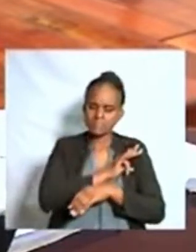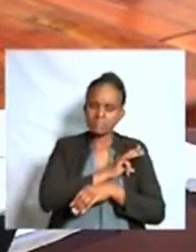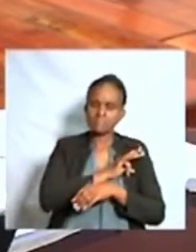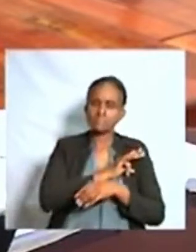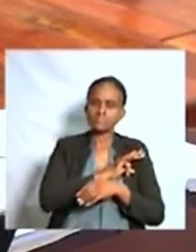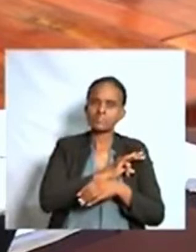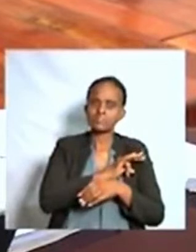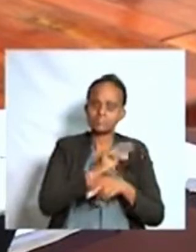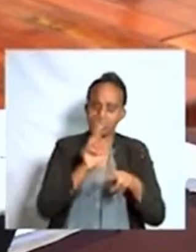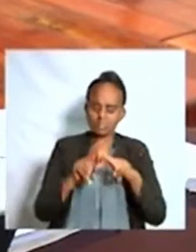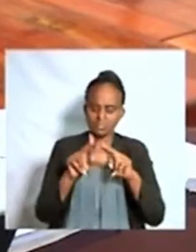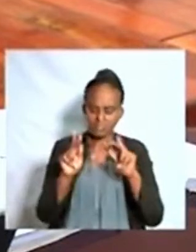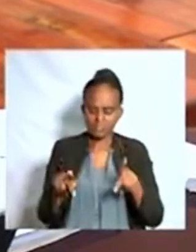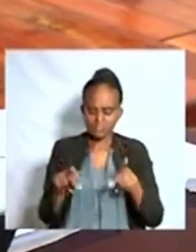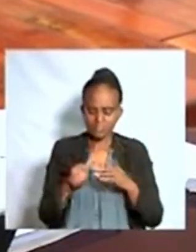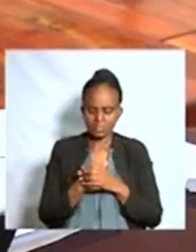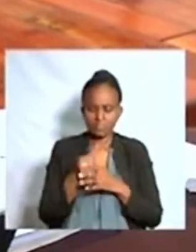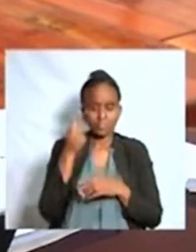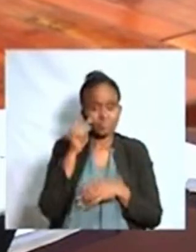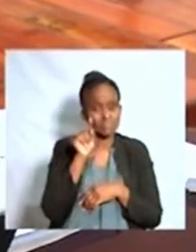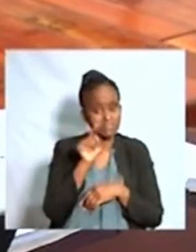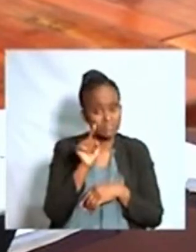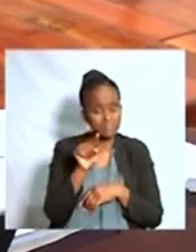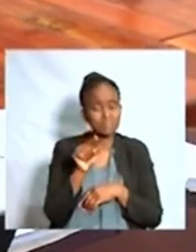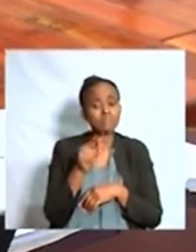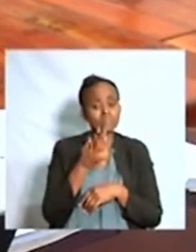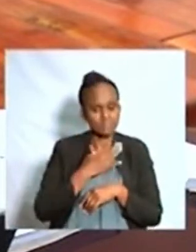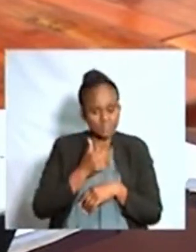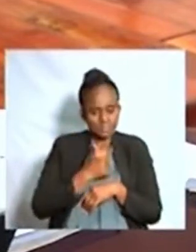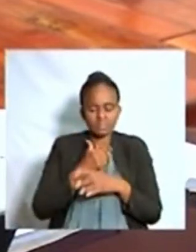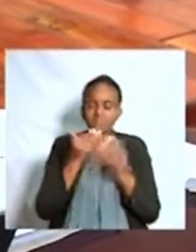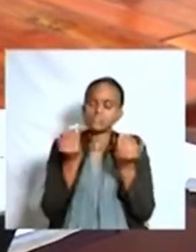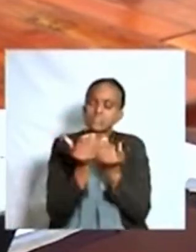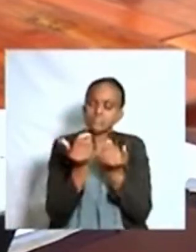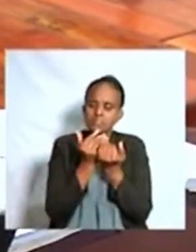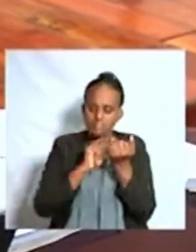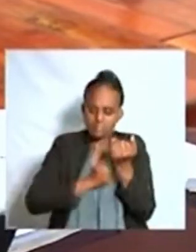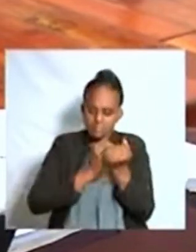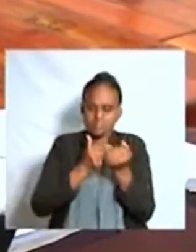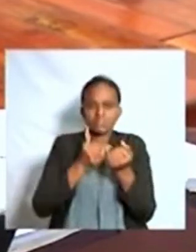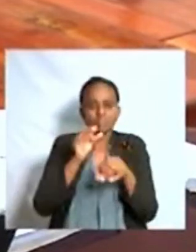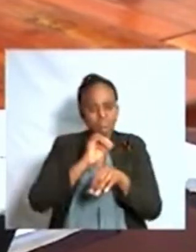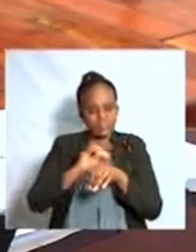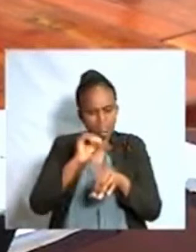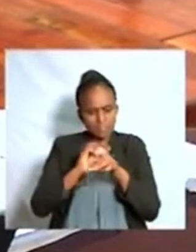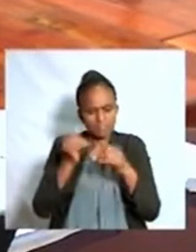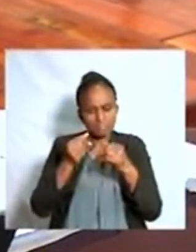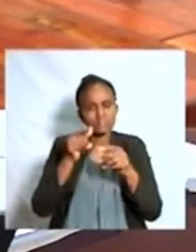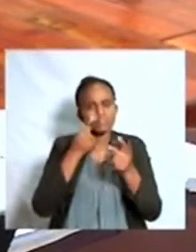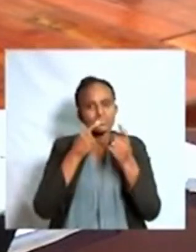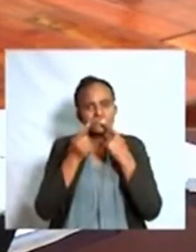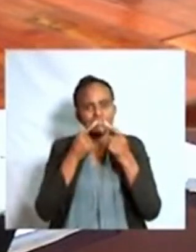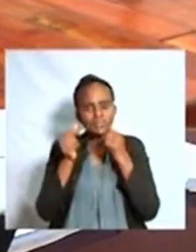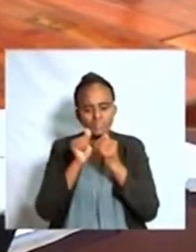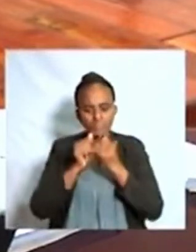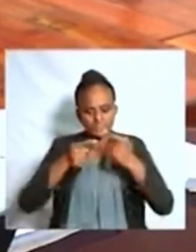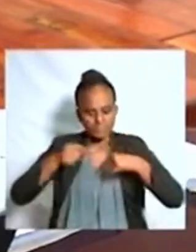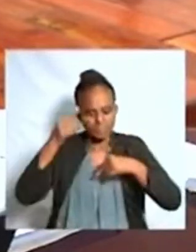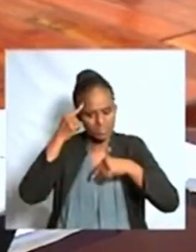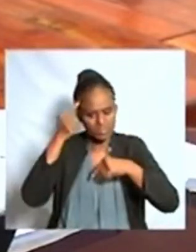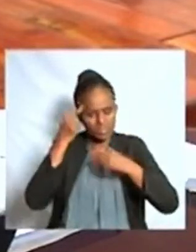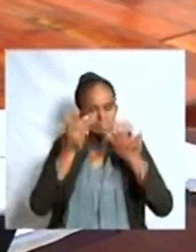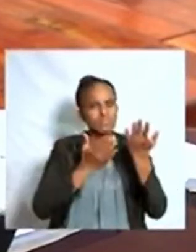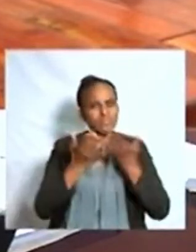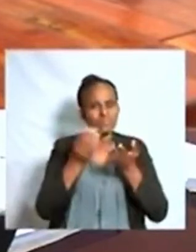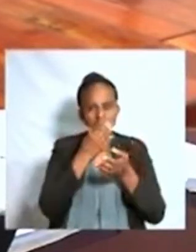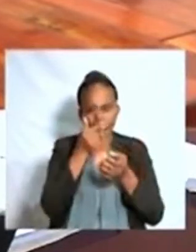staff rather, Chair, for this one, Chair, I would beg that we be given an opportunity to engage the Local Government Service Commission,